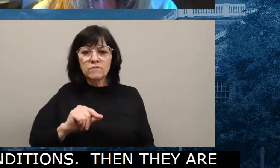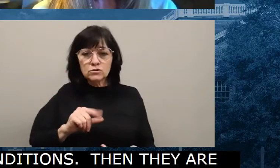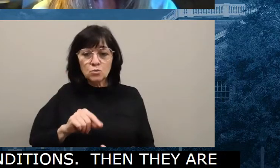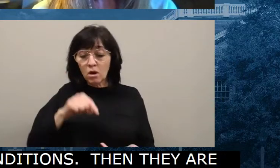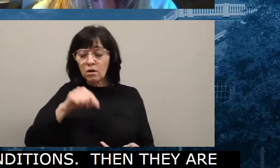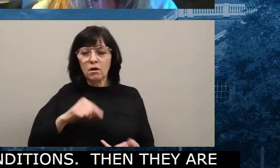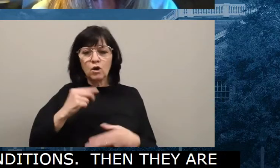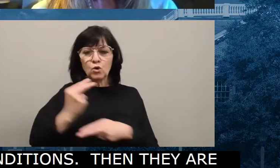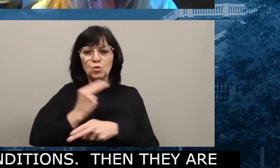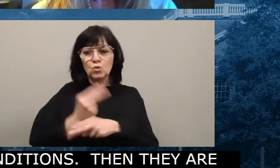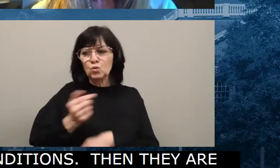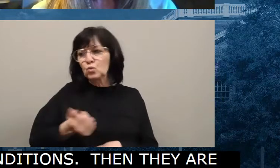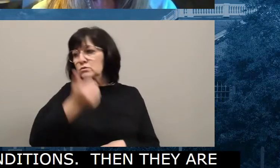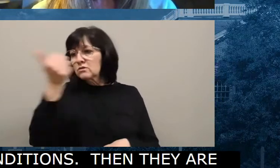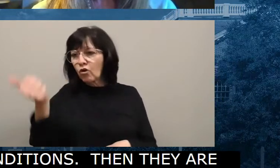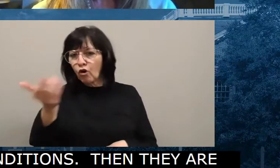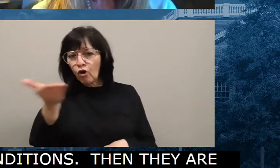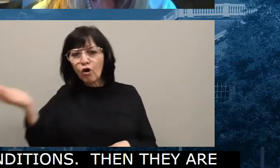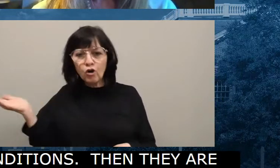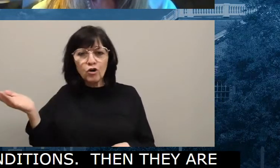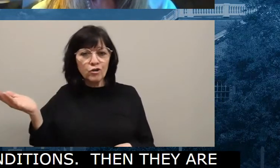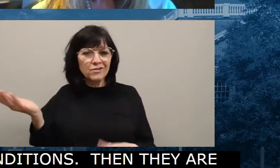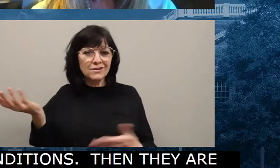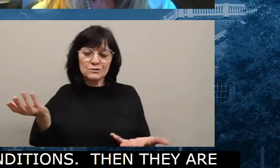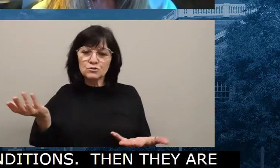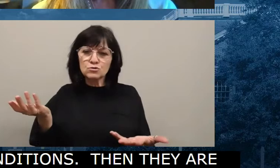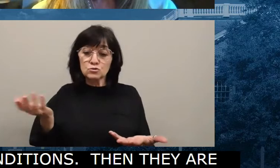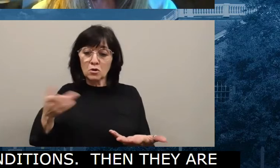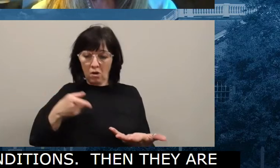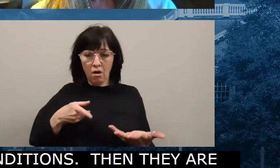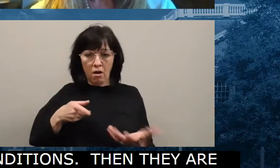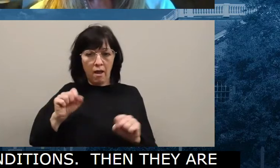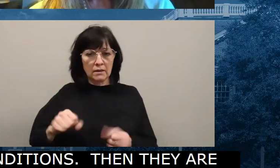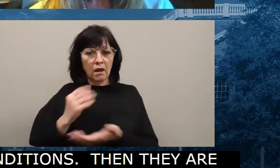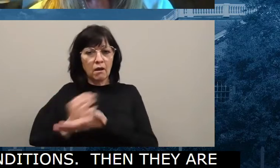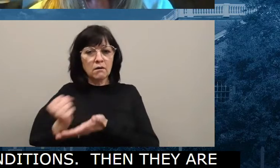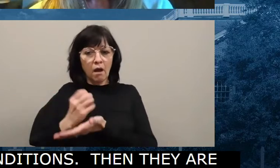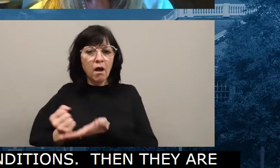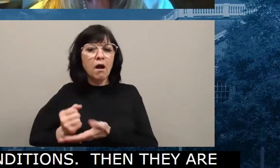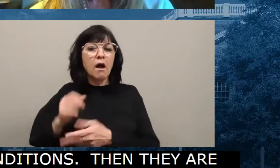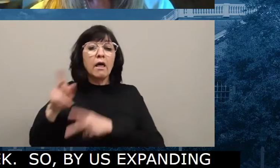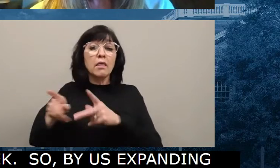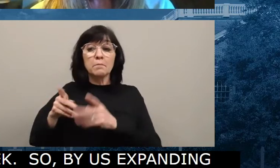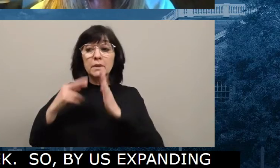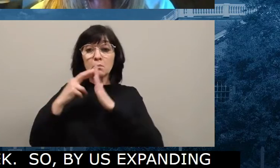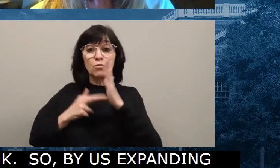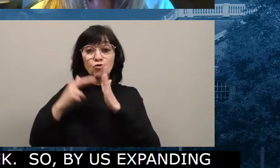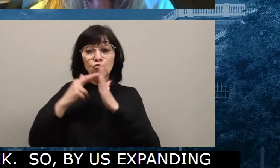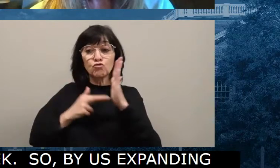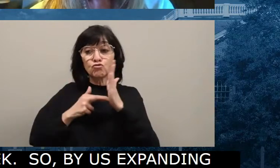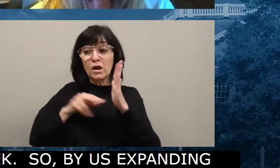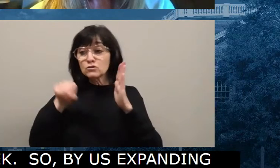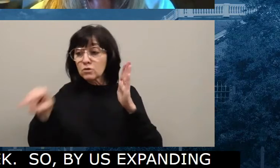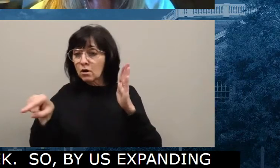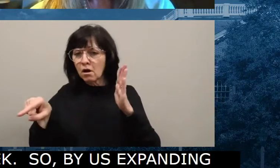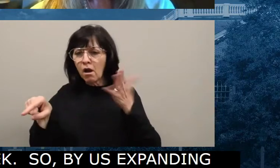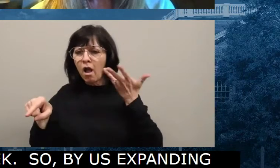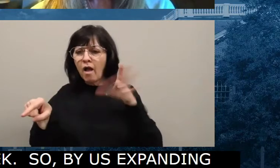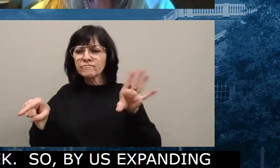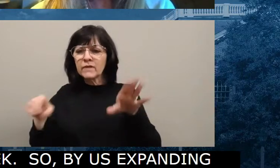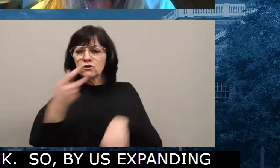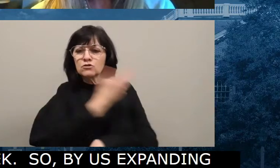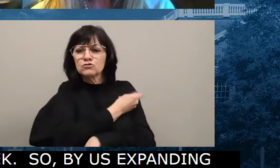with the patients, able to administer it and just really be more efficient across the spectrum of vaccinations. So I think, just